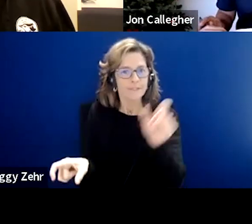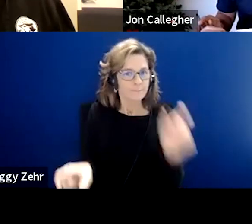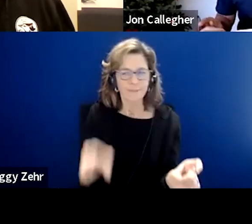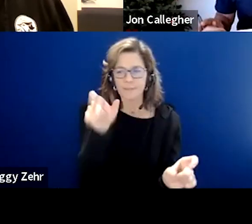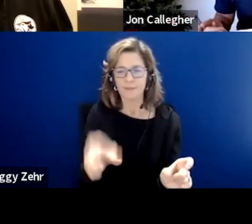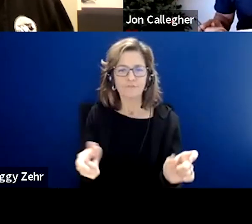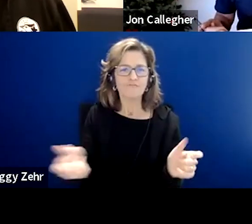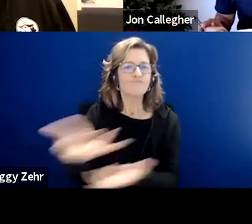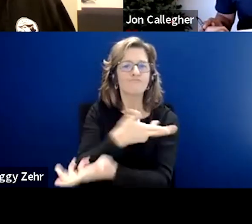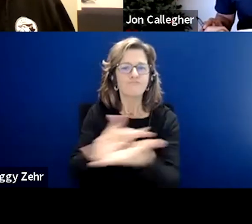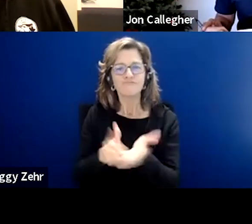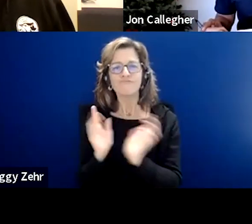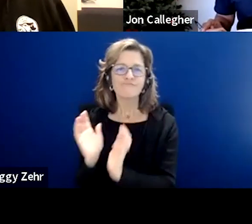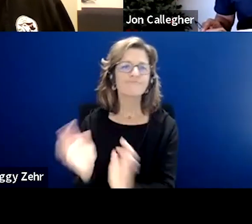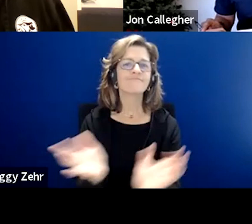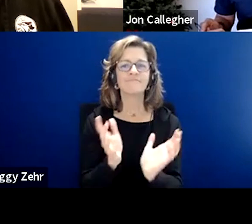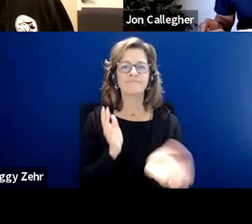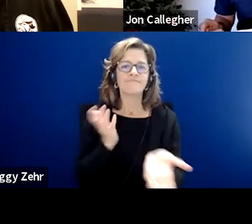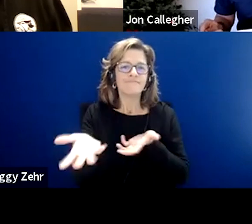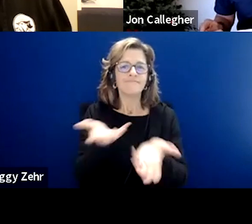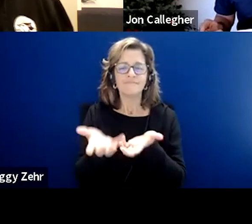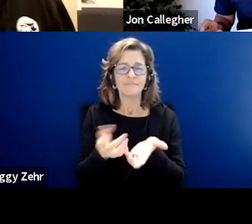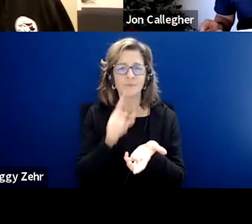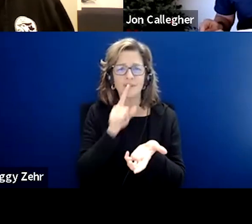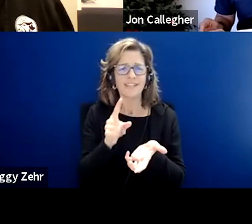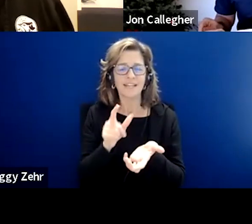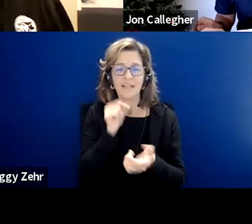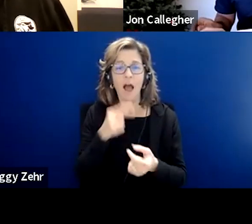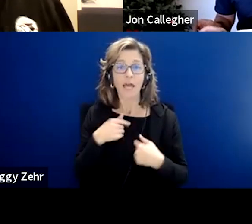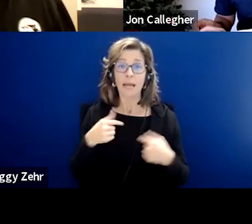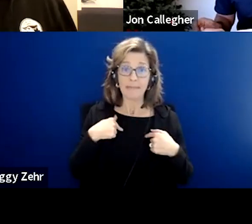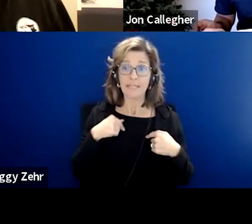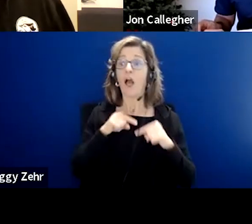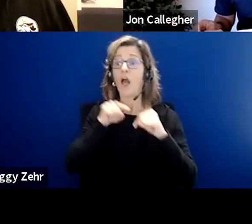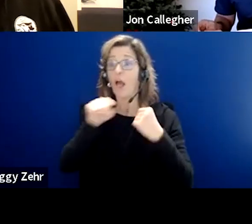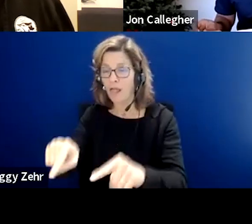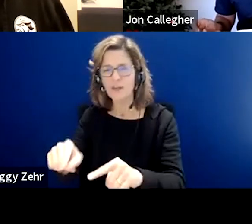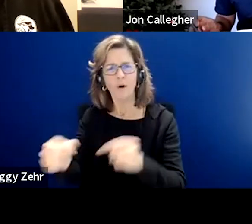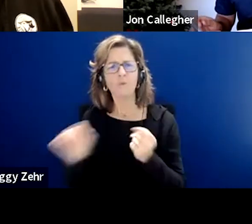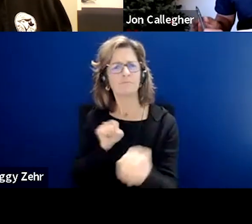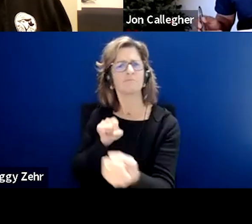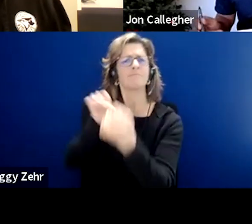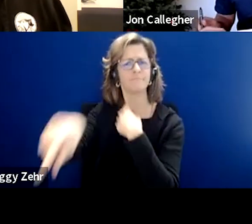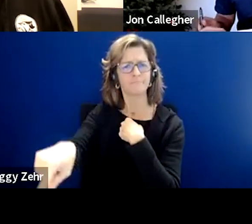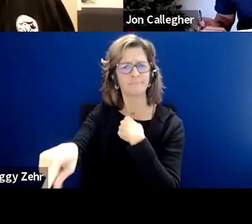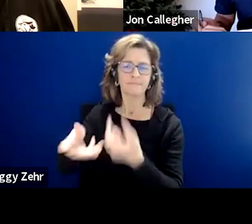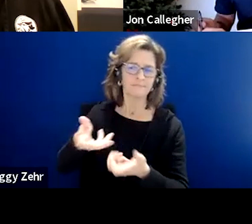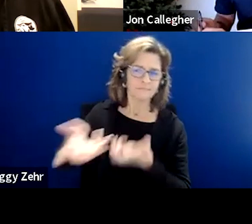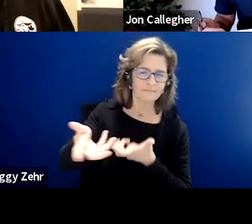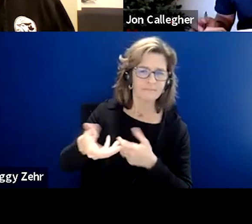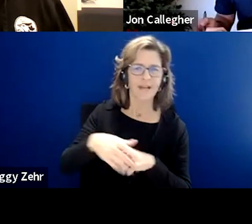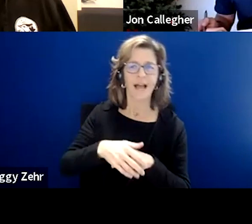have conversations, and kind of goes both ways. I think to some extent workers